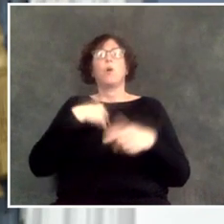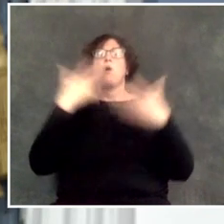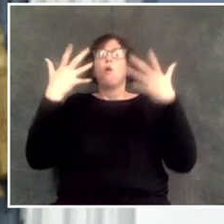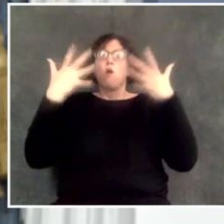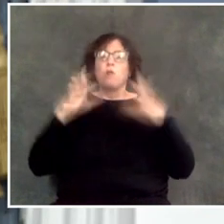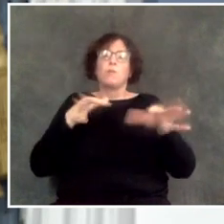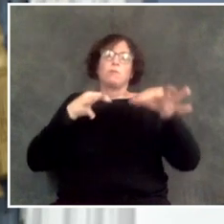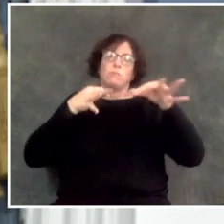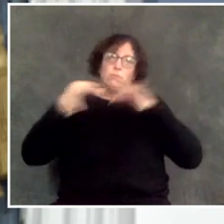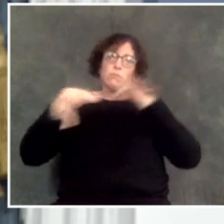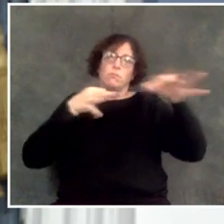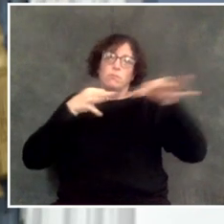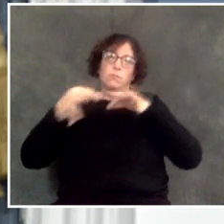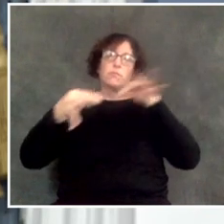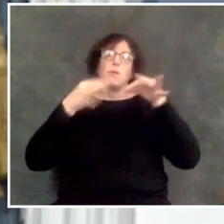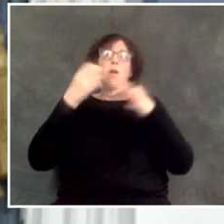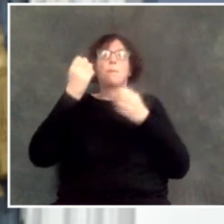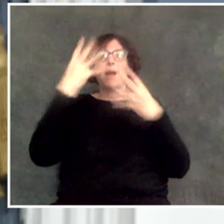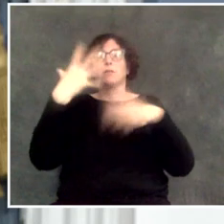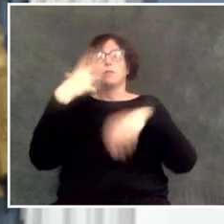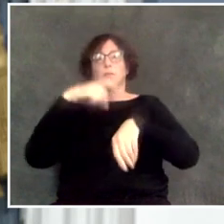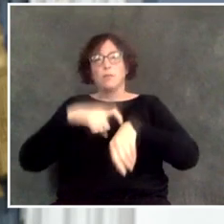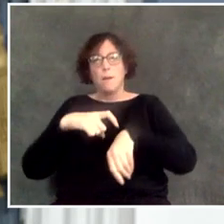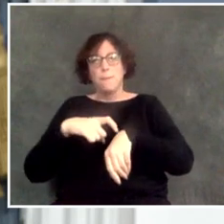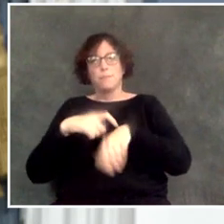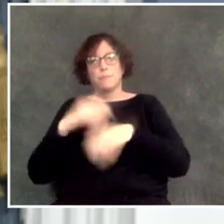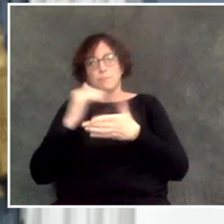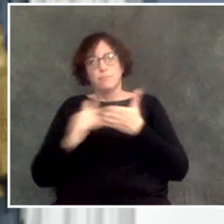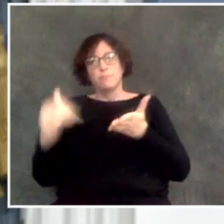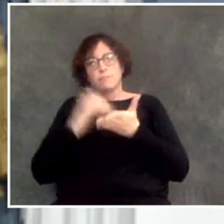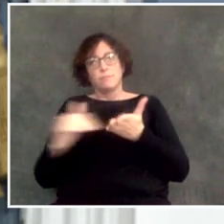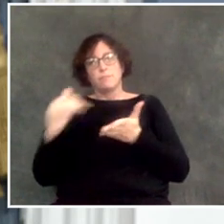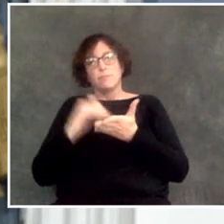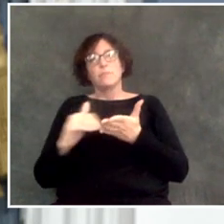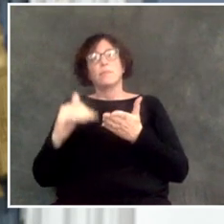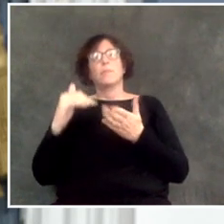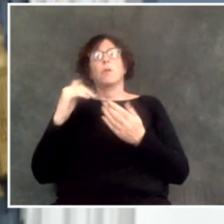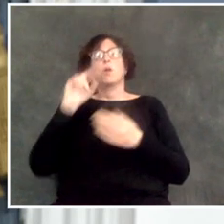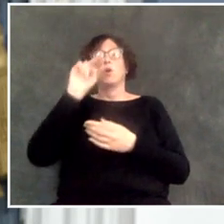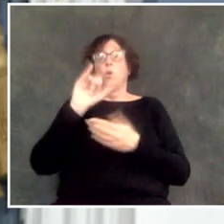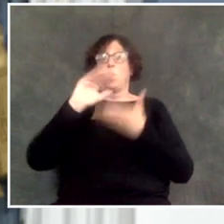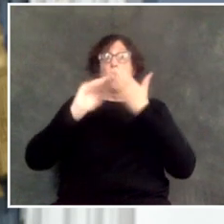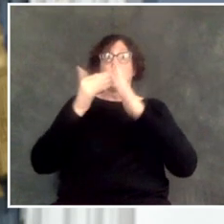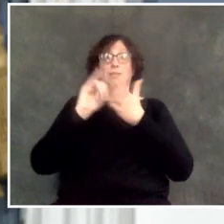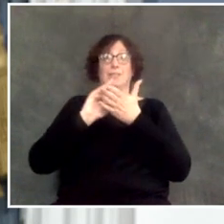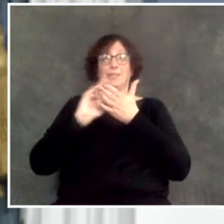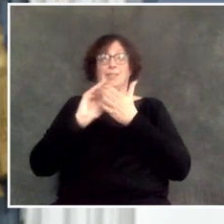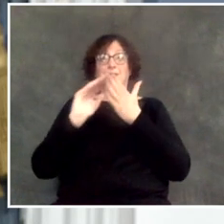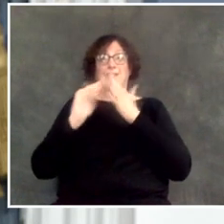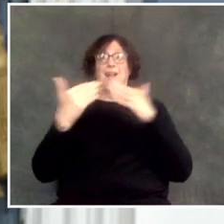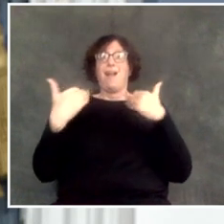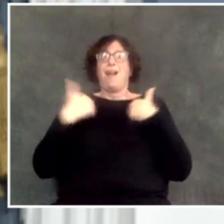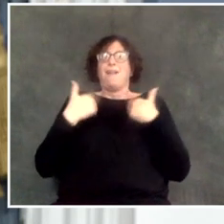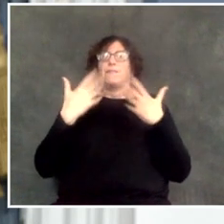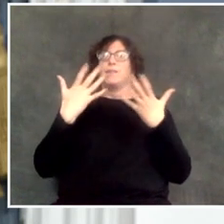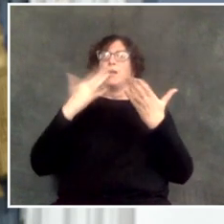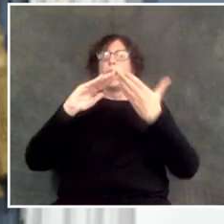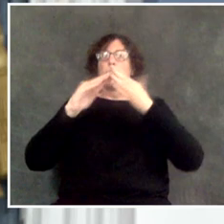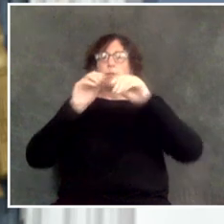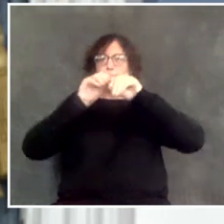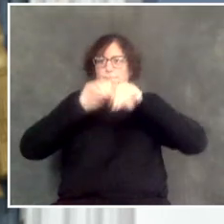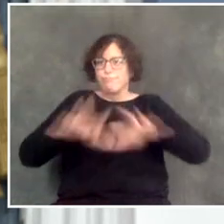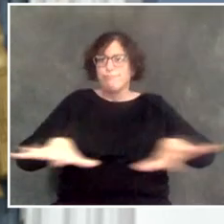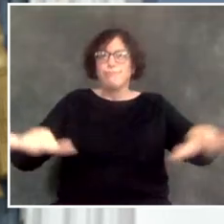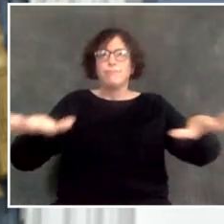community transmission, we want people to stay home for at least 7 days since the onset